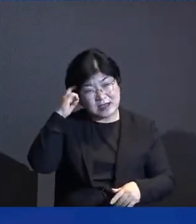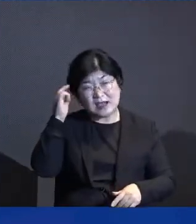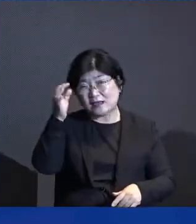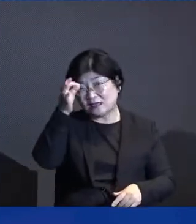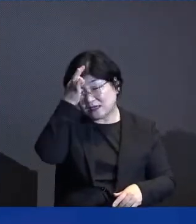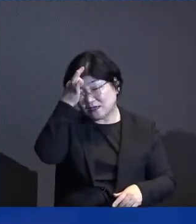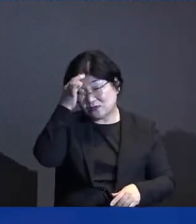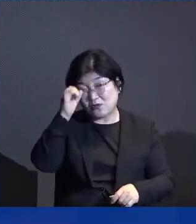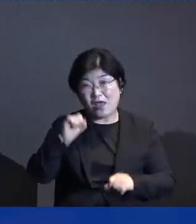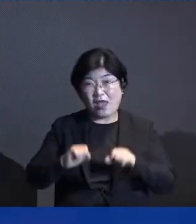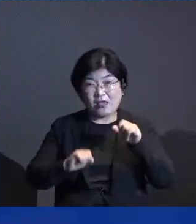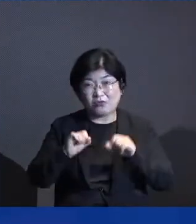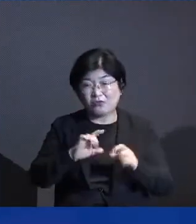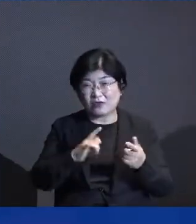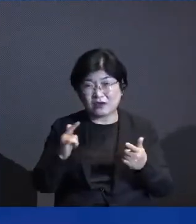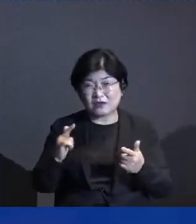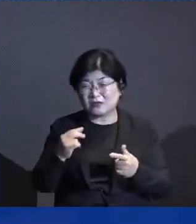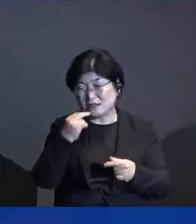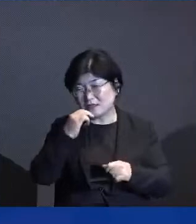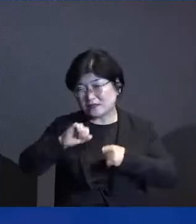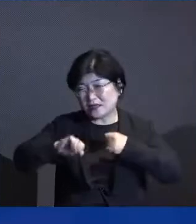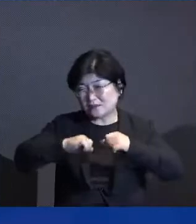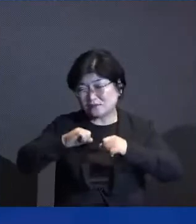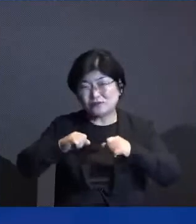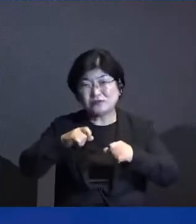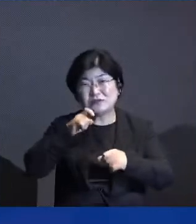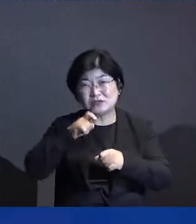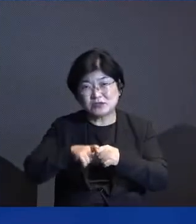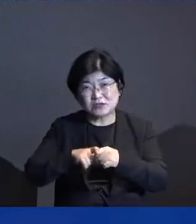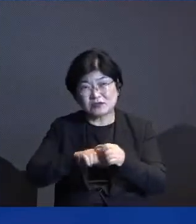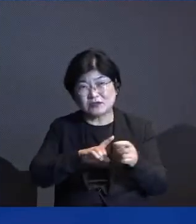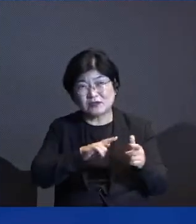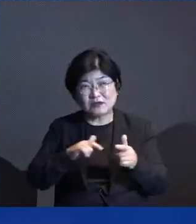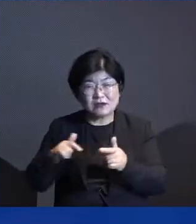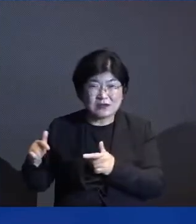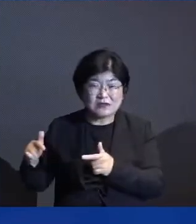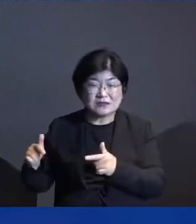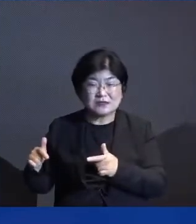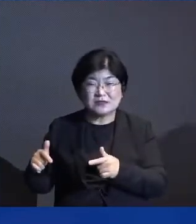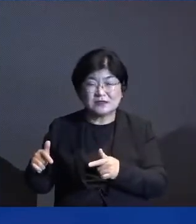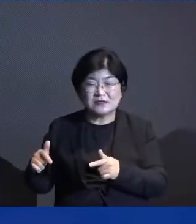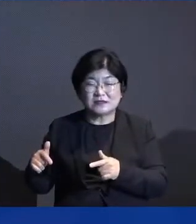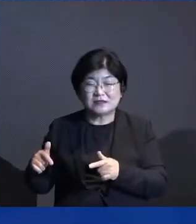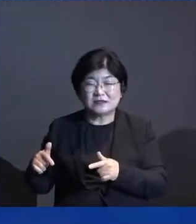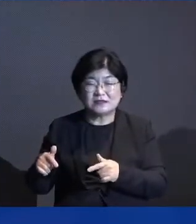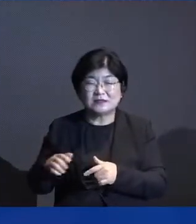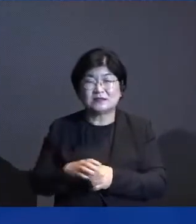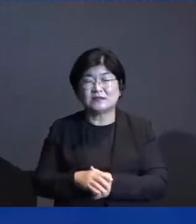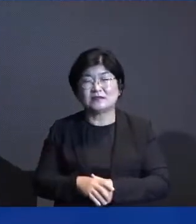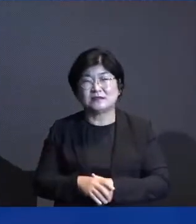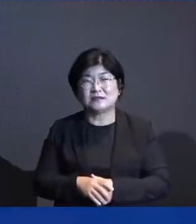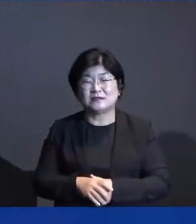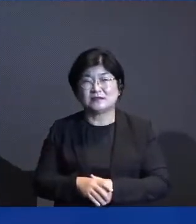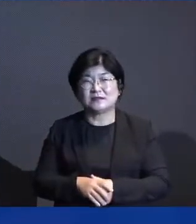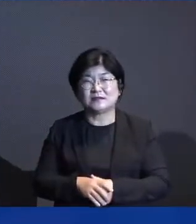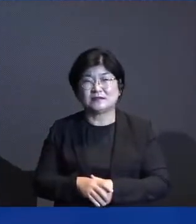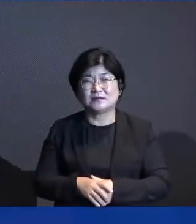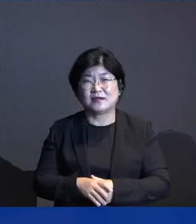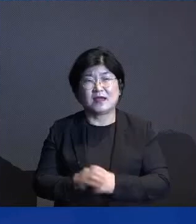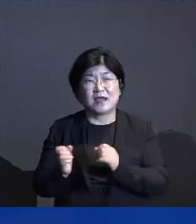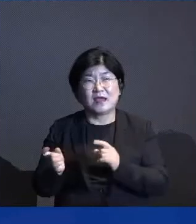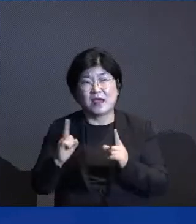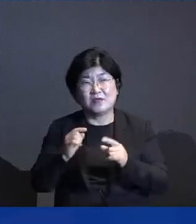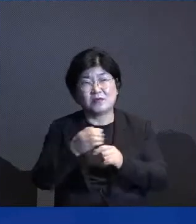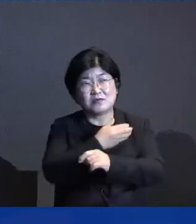So these, let me see. So this may require individual level interventions to increase the resilience and